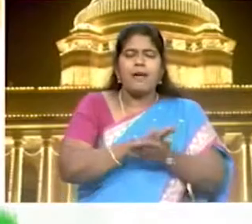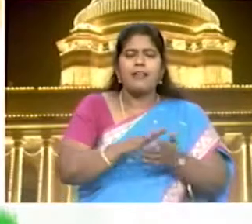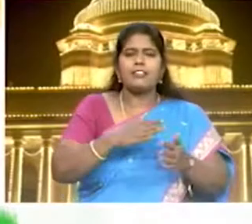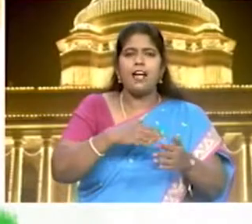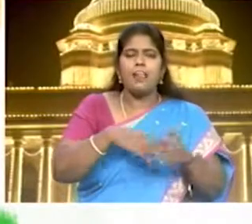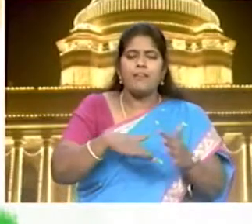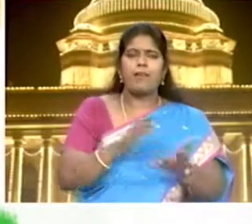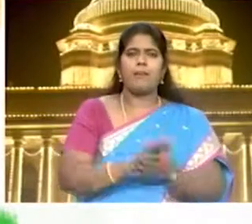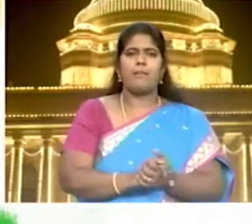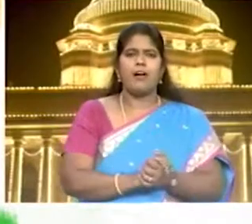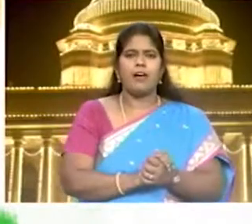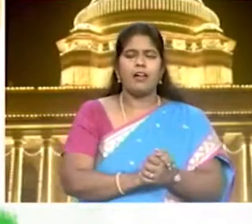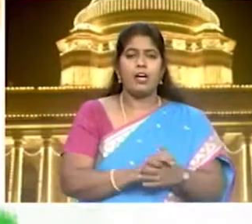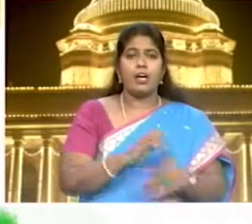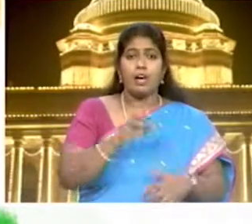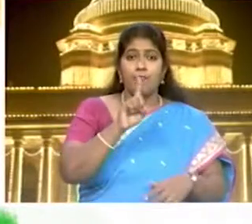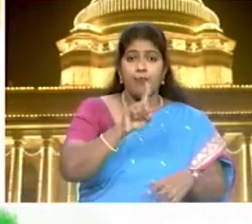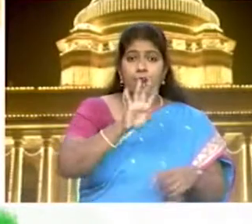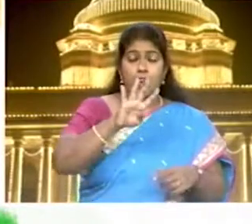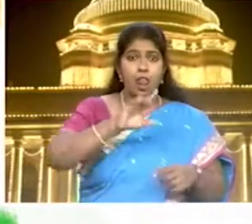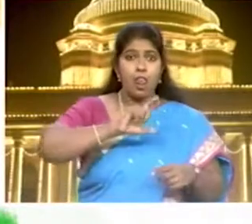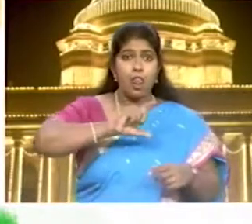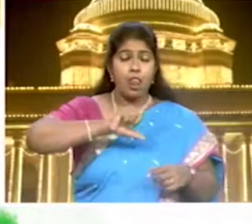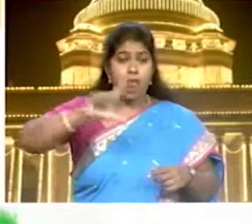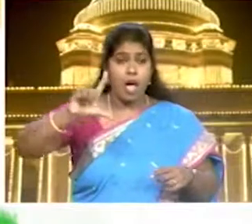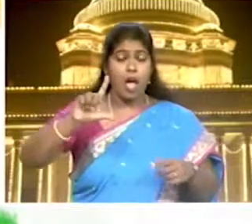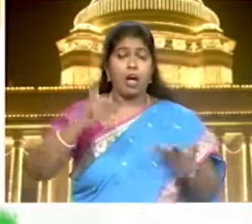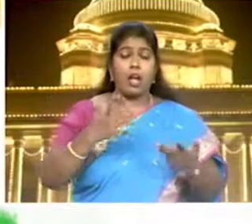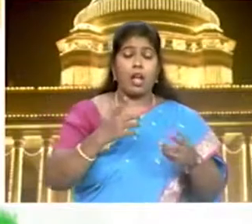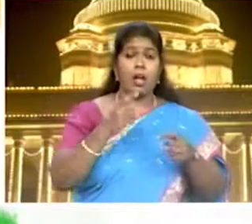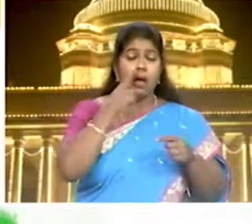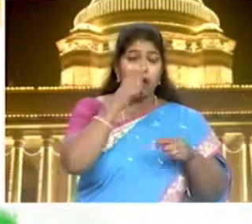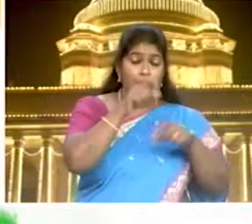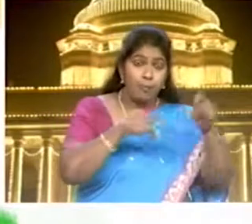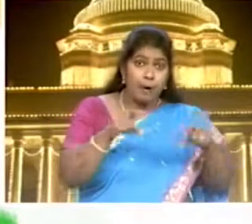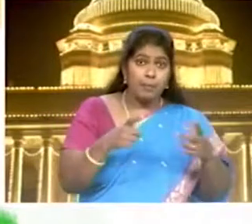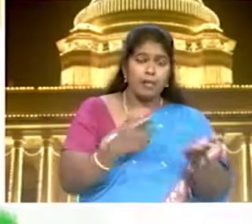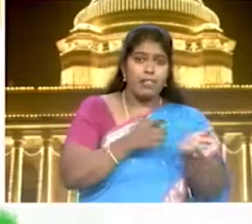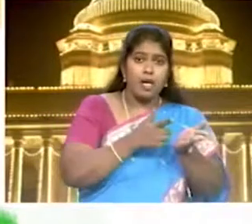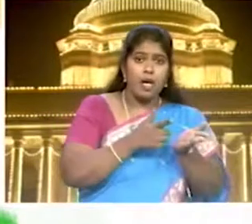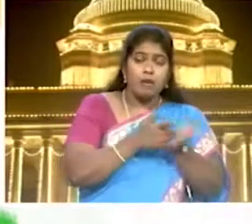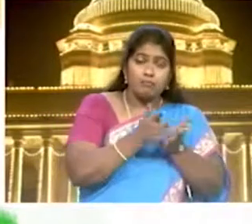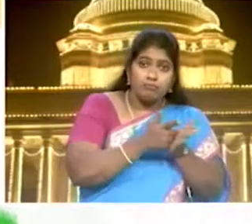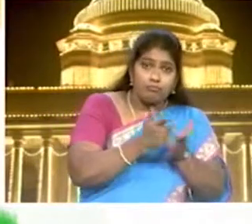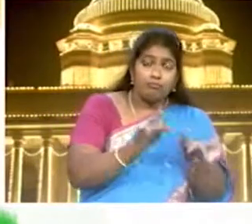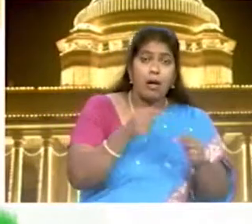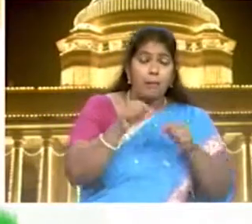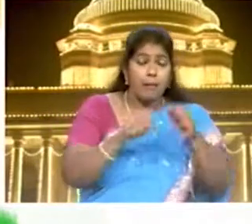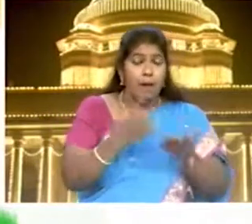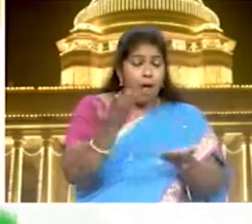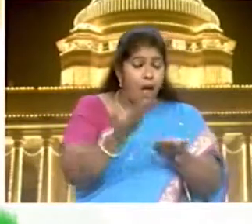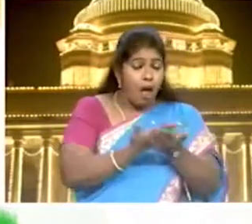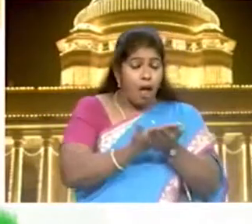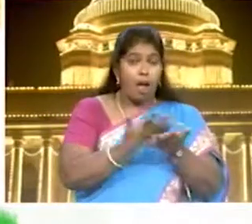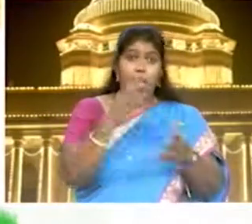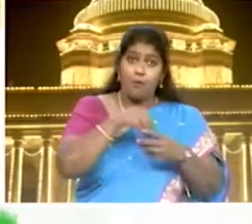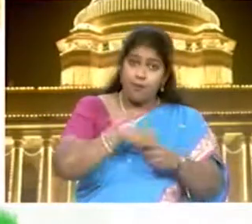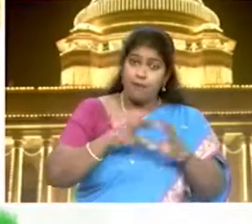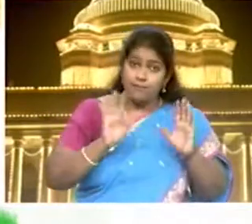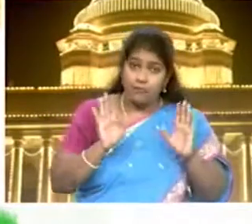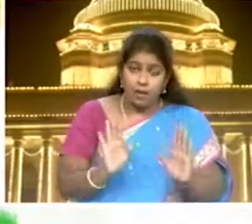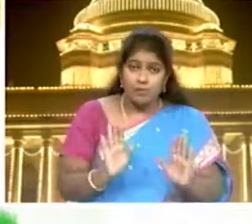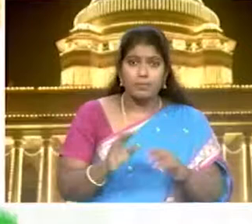more than 14 lakh elected women representatives in Panchayat Raj institutions.